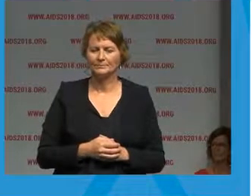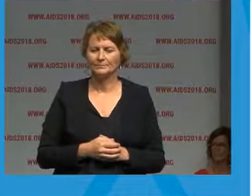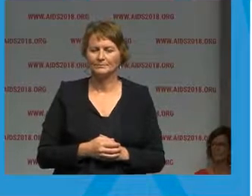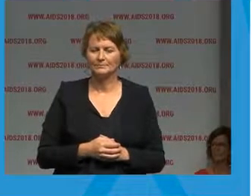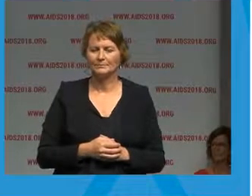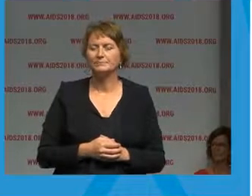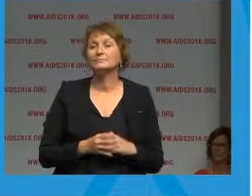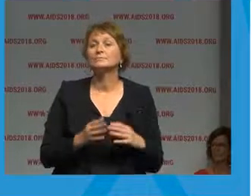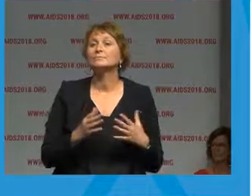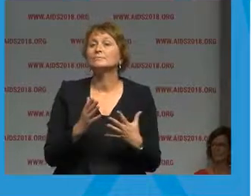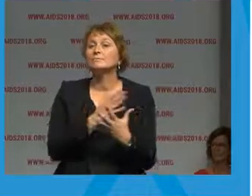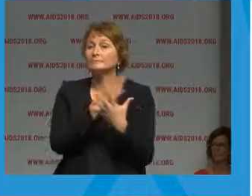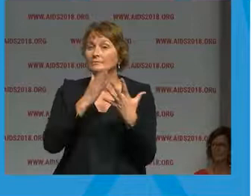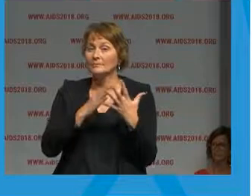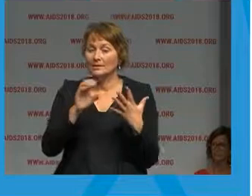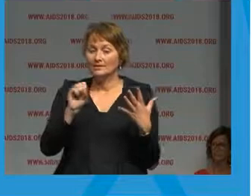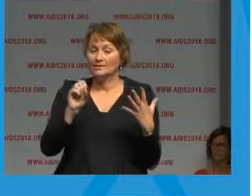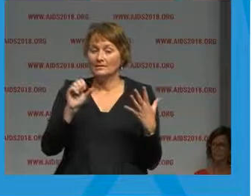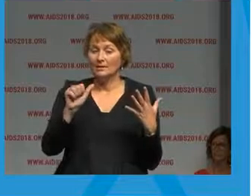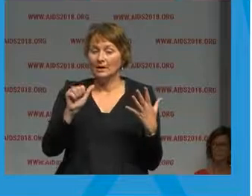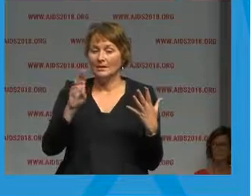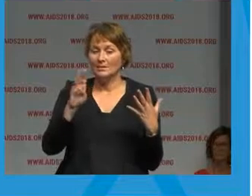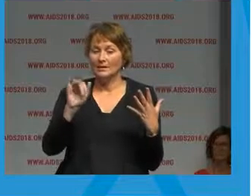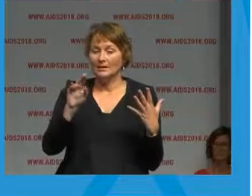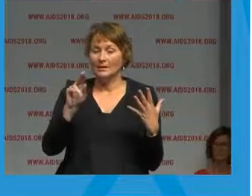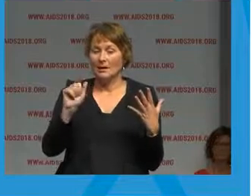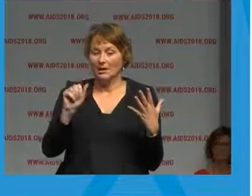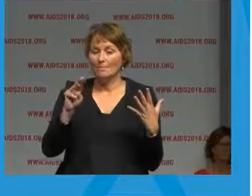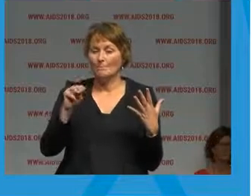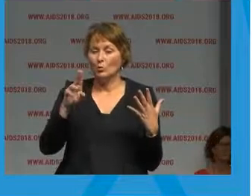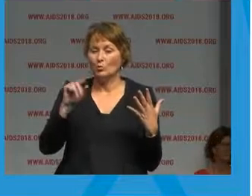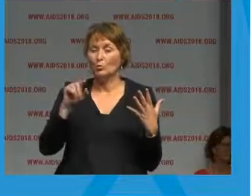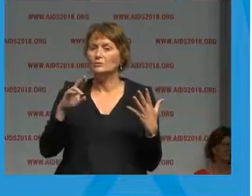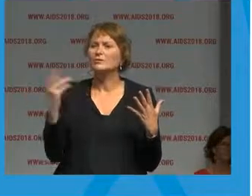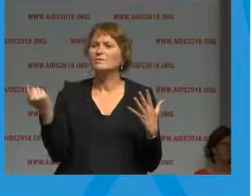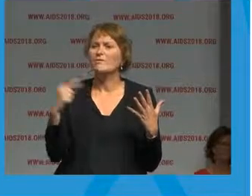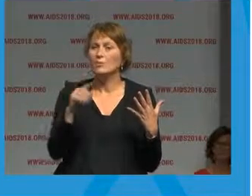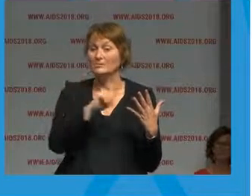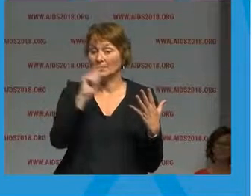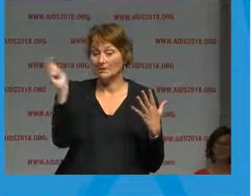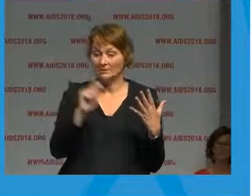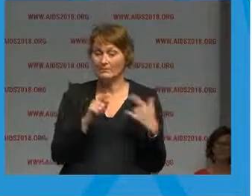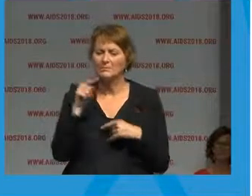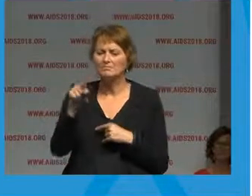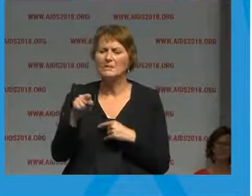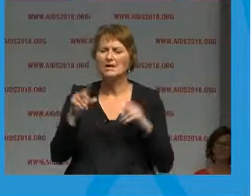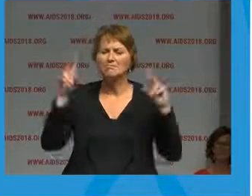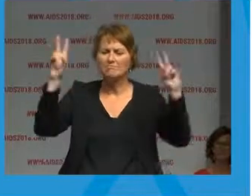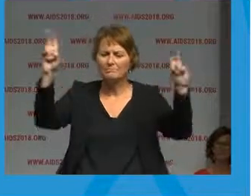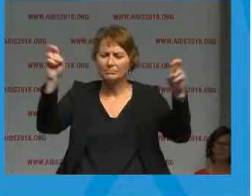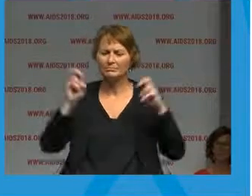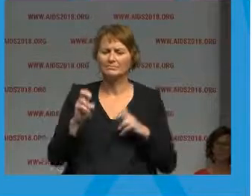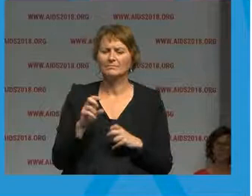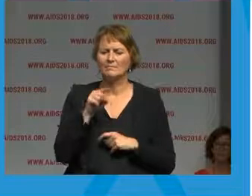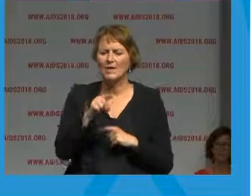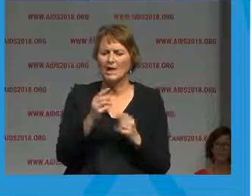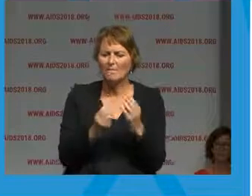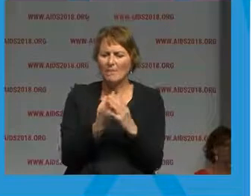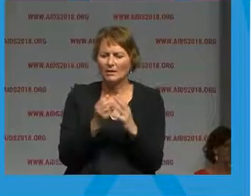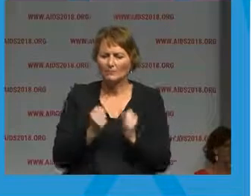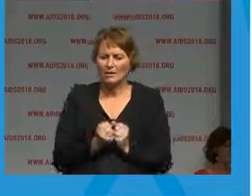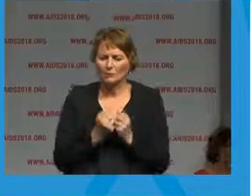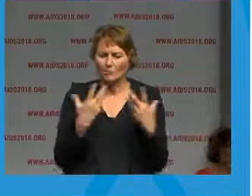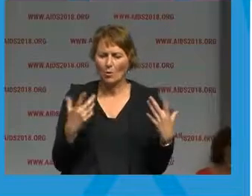And Sabina Muguzi of Tanzania for her abstract entitled Efavirenz Plasma Exposure and Immunological Outcome